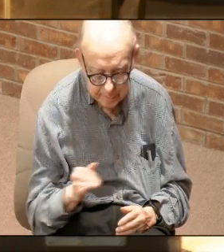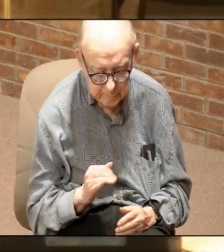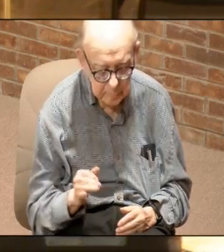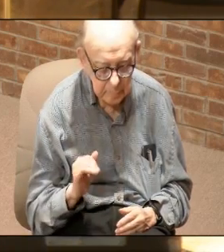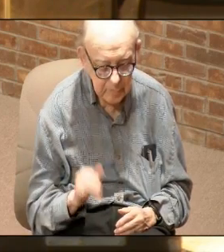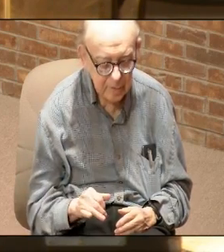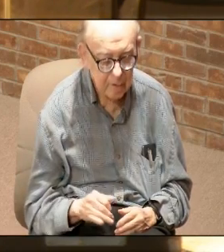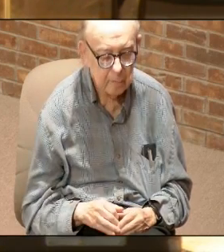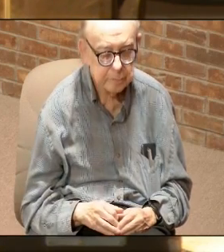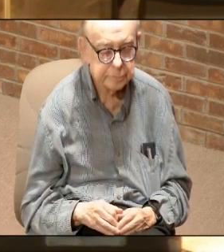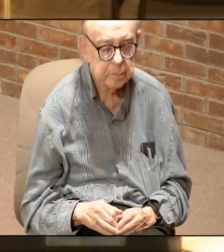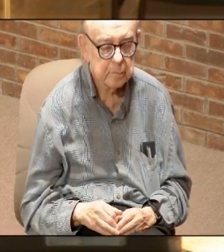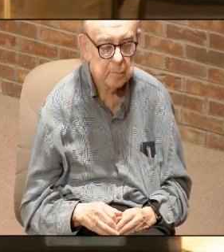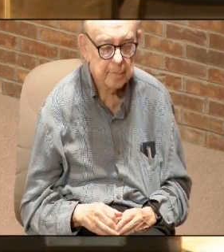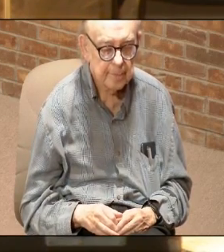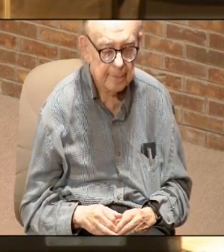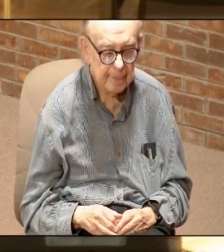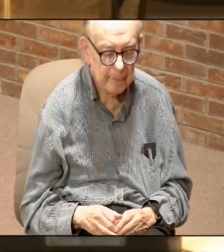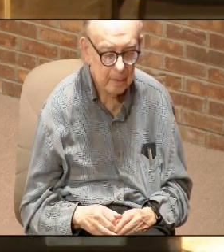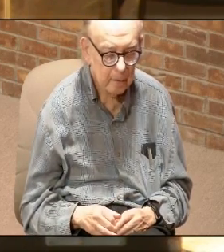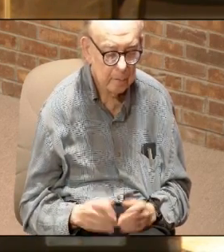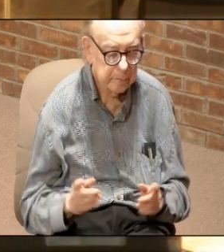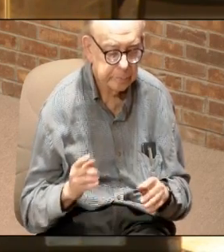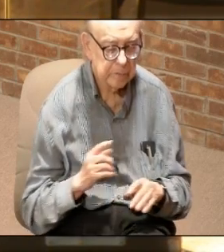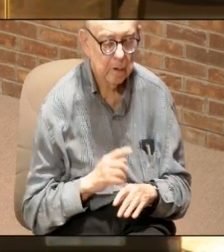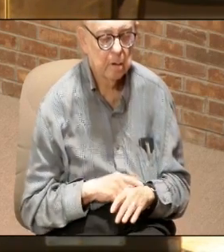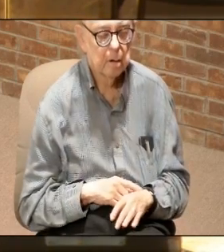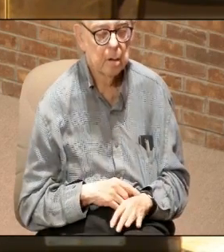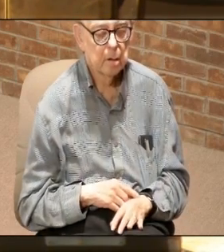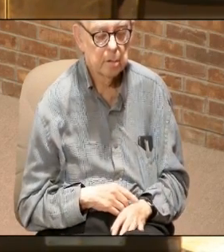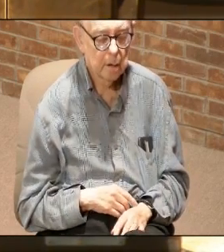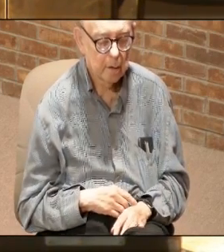stay at. A lot of times,